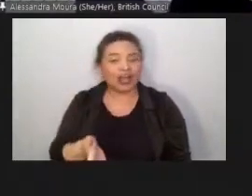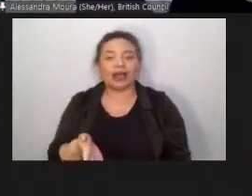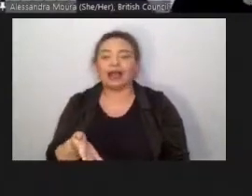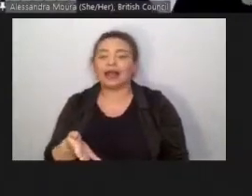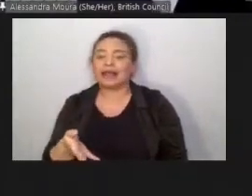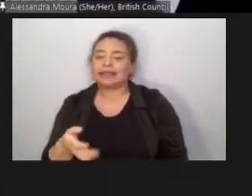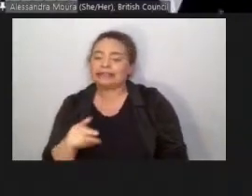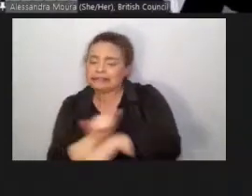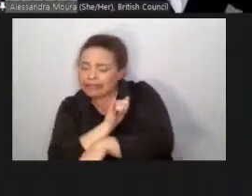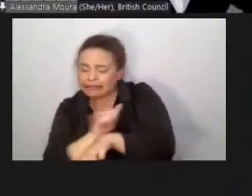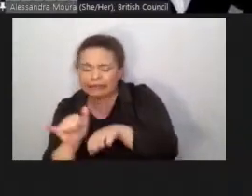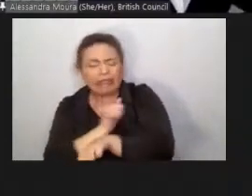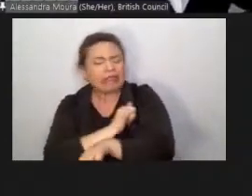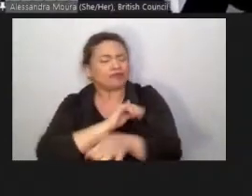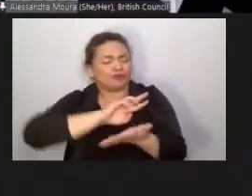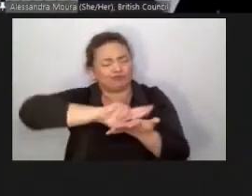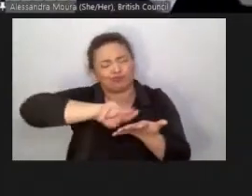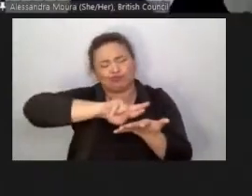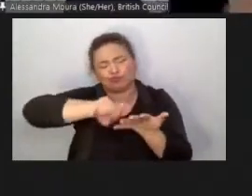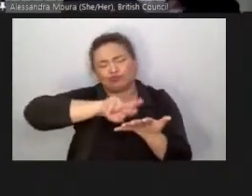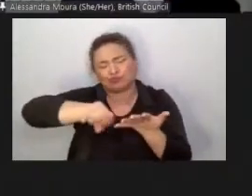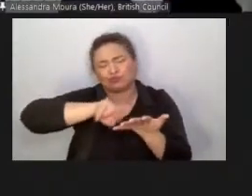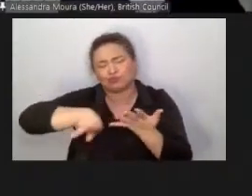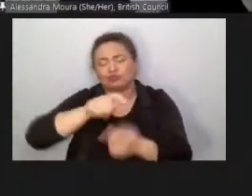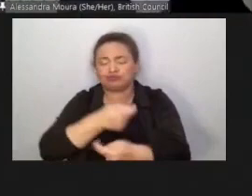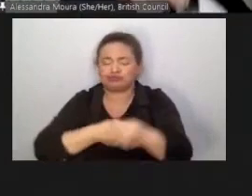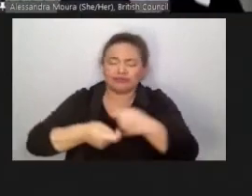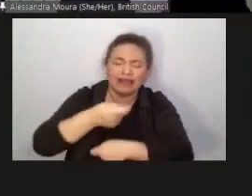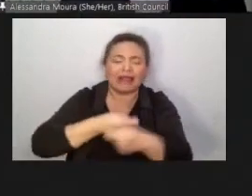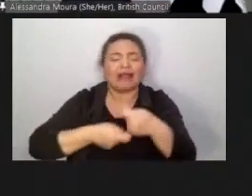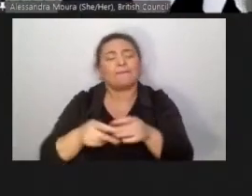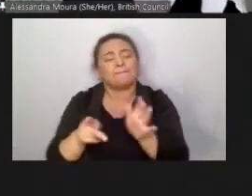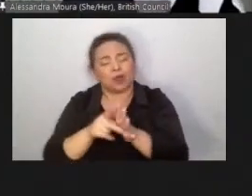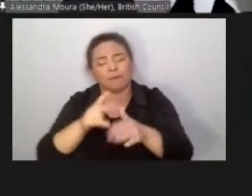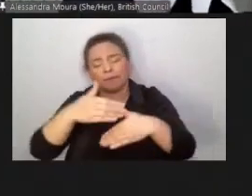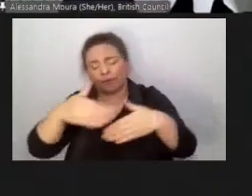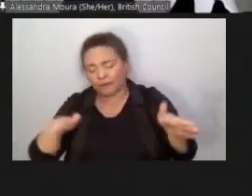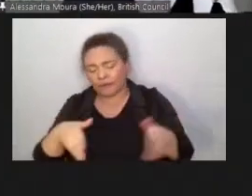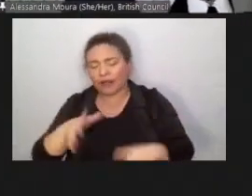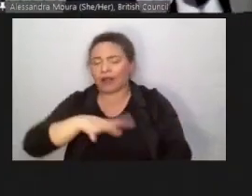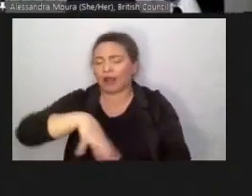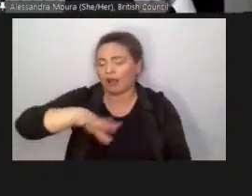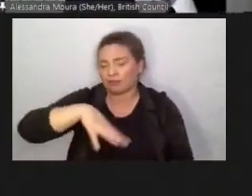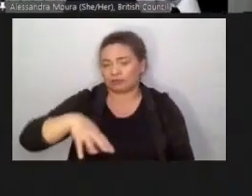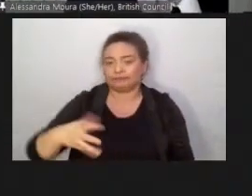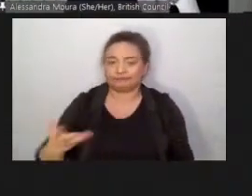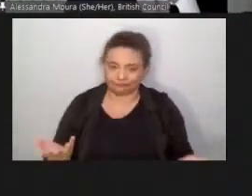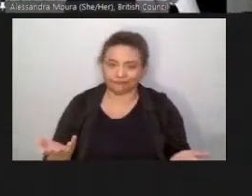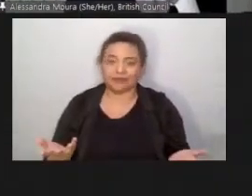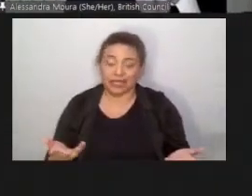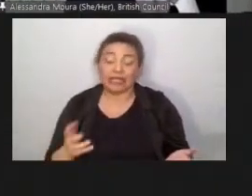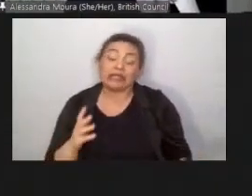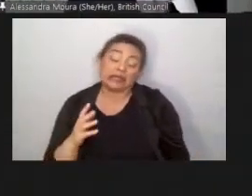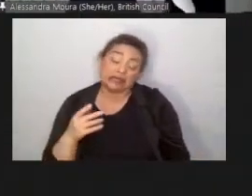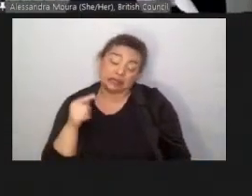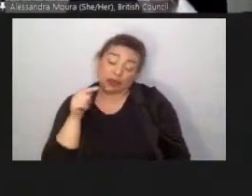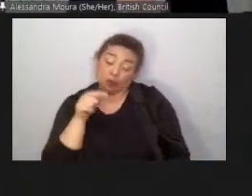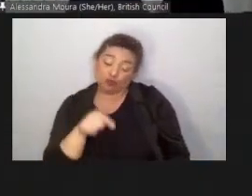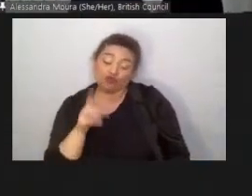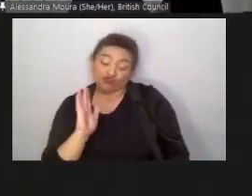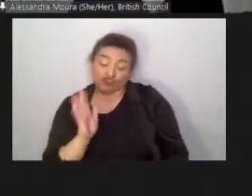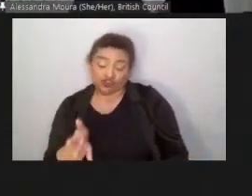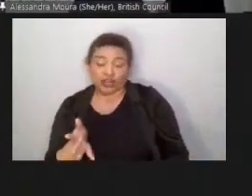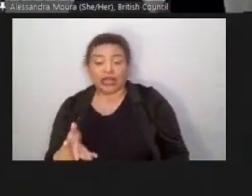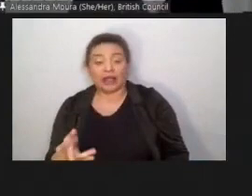doing classroom management. And so you'll be nearer the center of the circle. So that's how it works. And